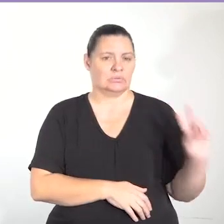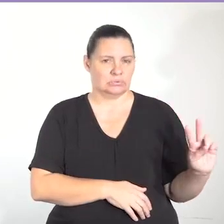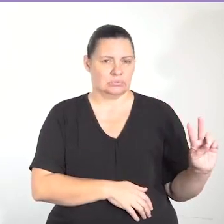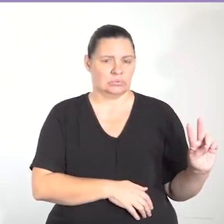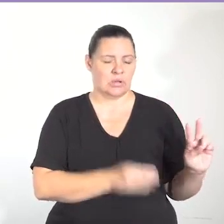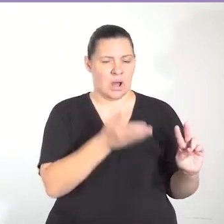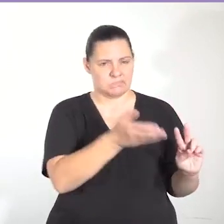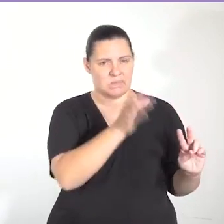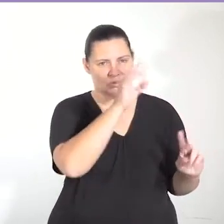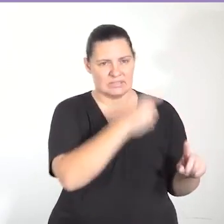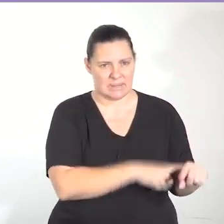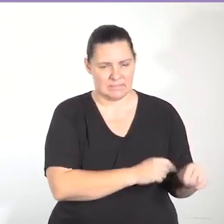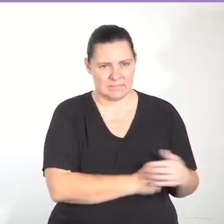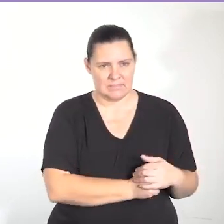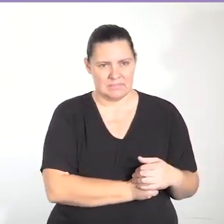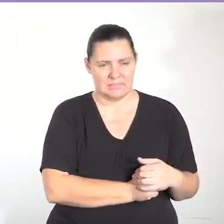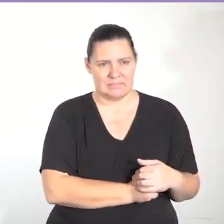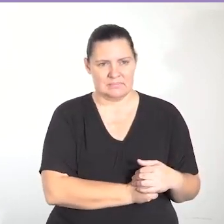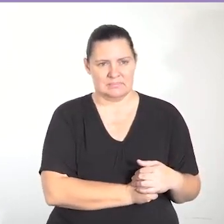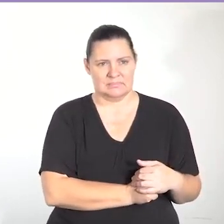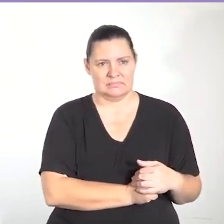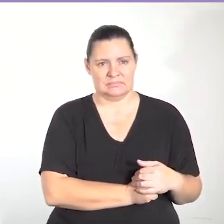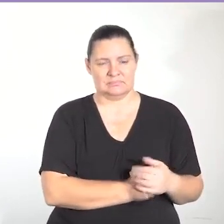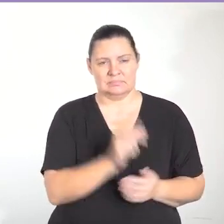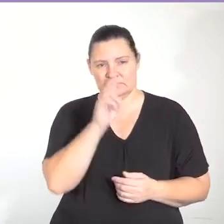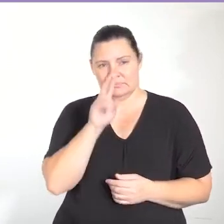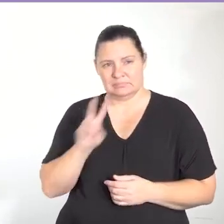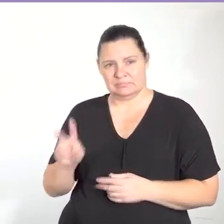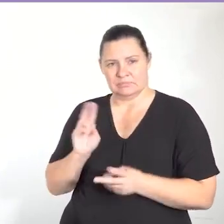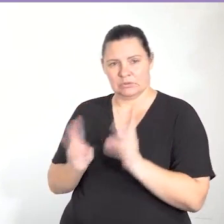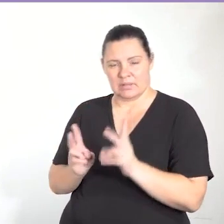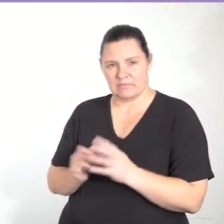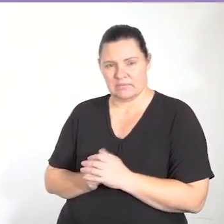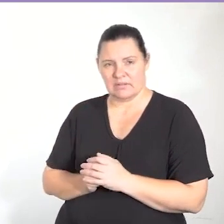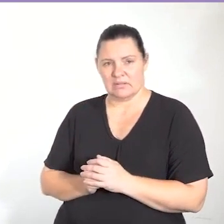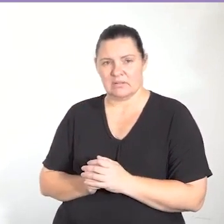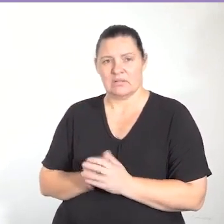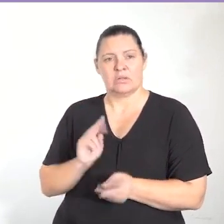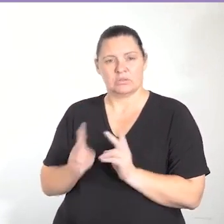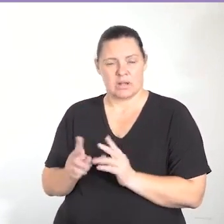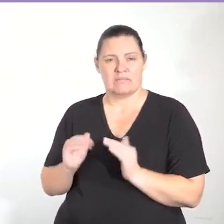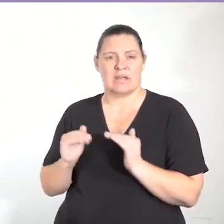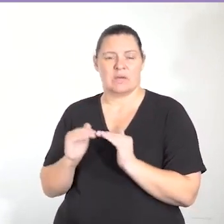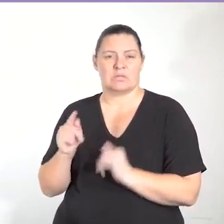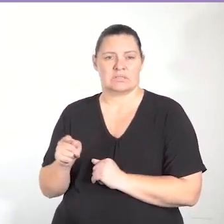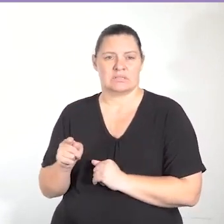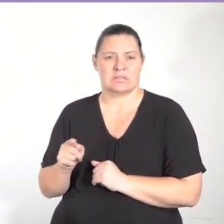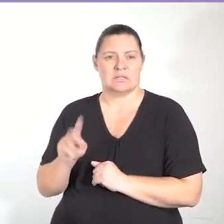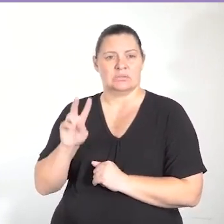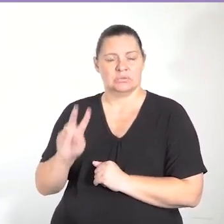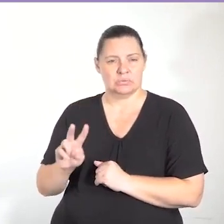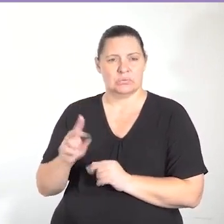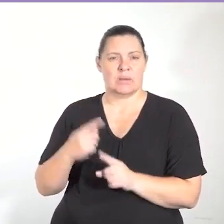2 appears 3 times. And then I am going to go and look at the list of 12, and 12 is equals to